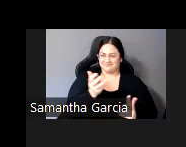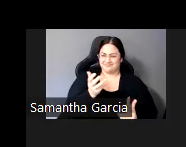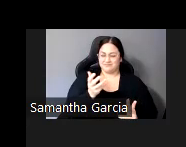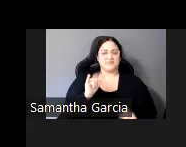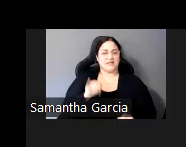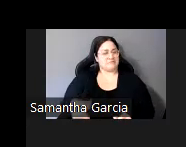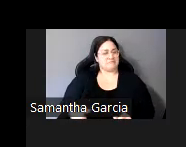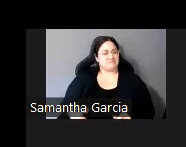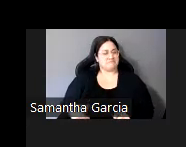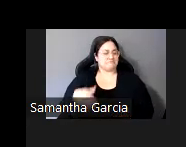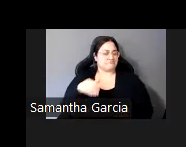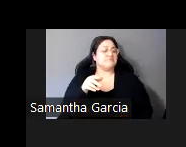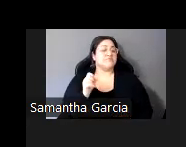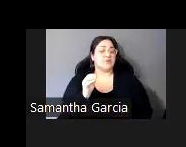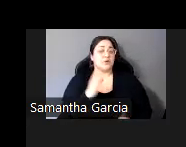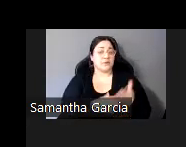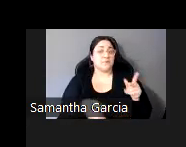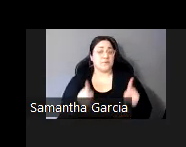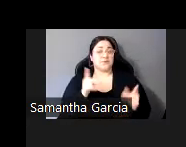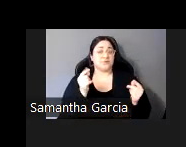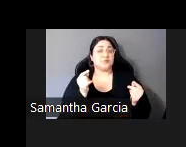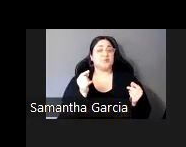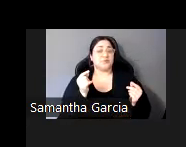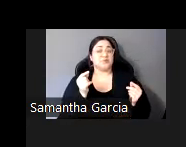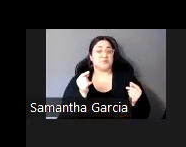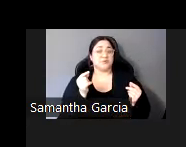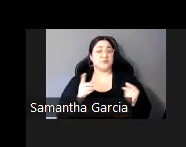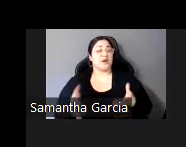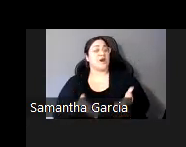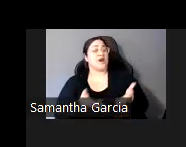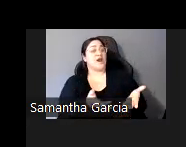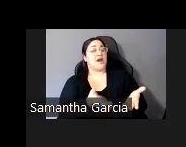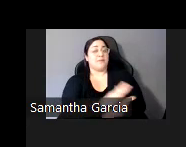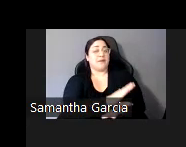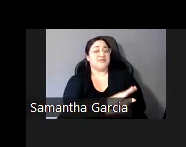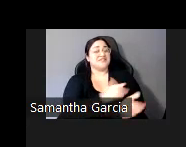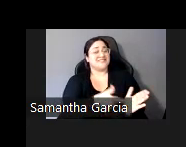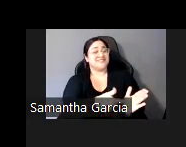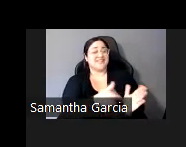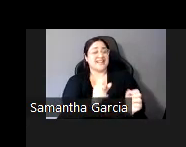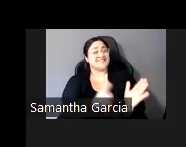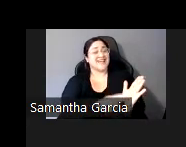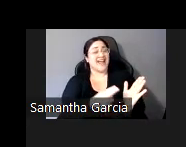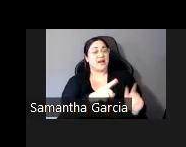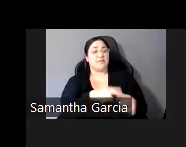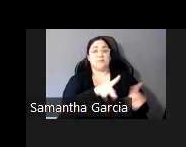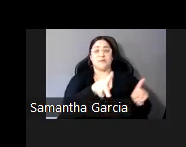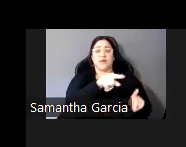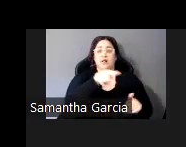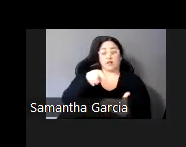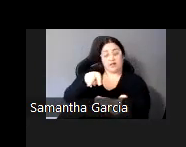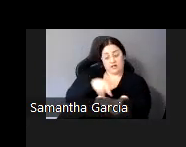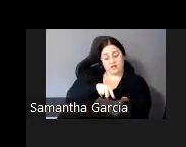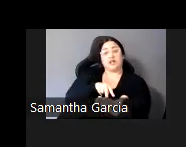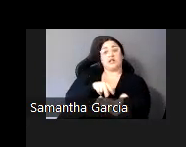unfortunately, are getting duped into signing mortgage documents. These homeowners, they do not know what they're signing because these